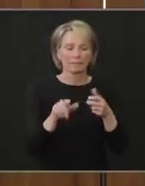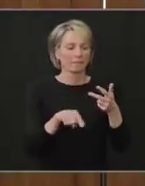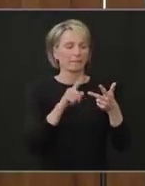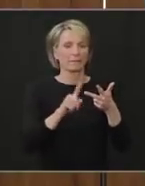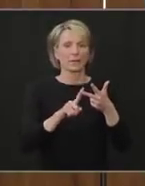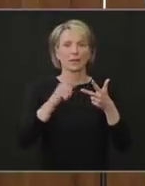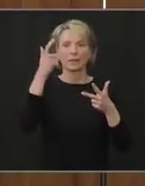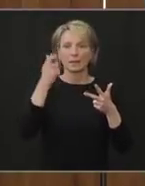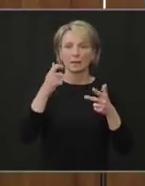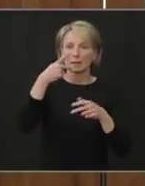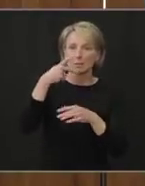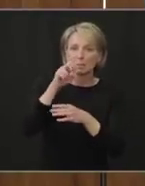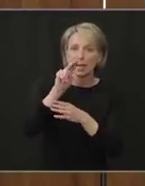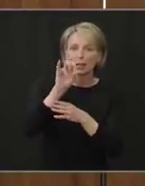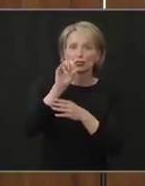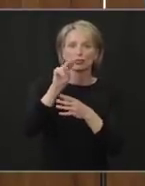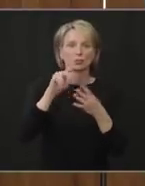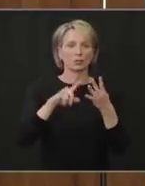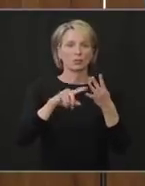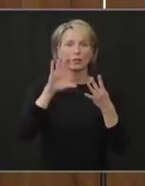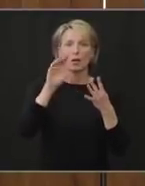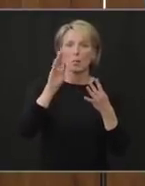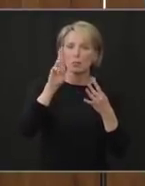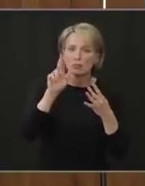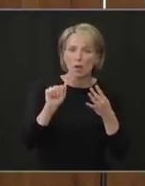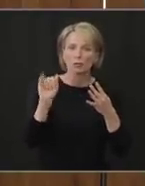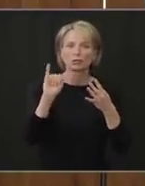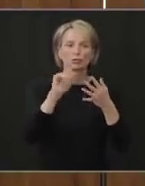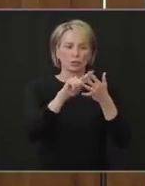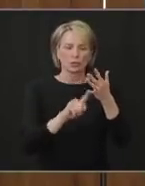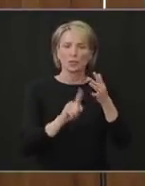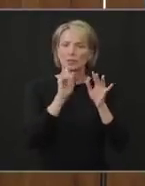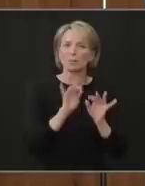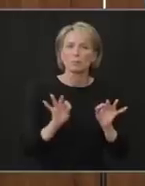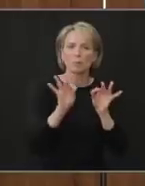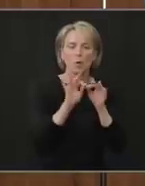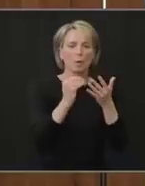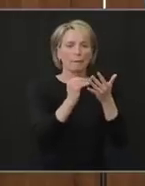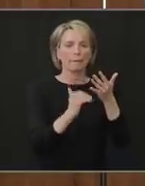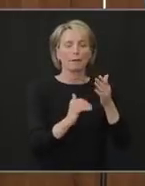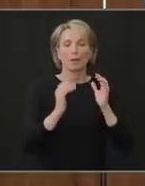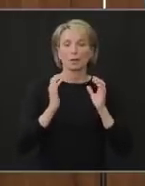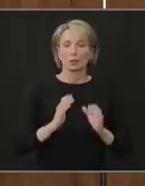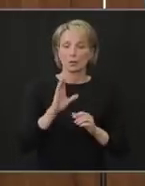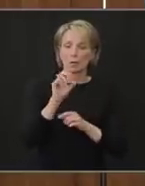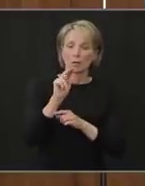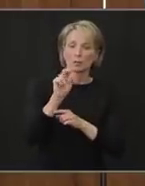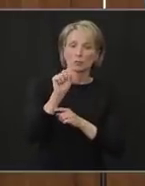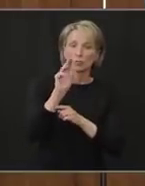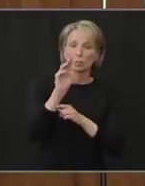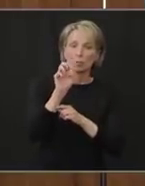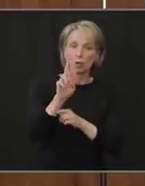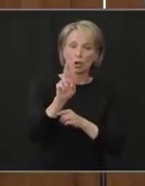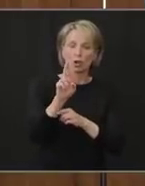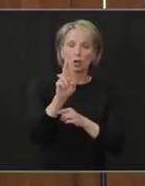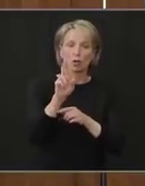and COBRA, extremely important. Consumer protections, a particularly